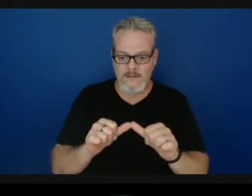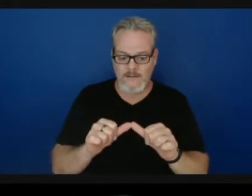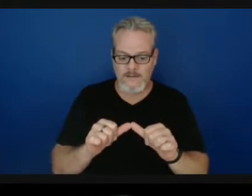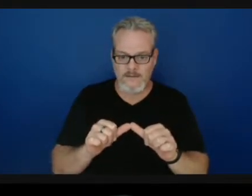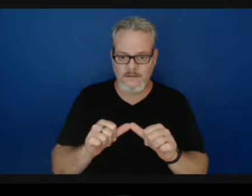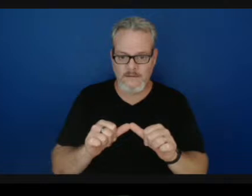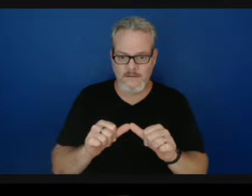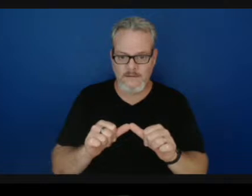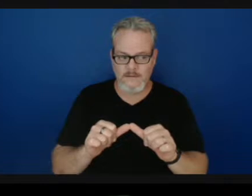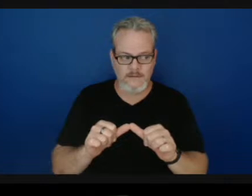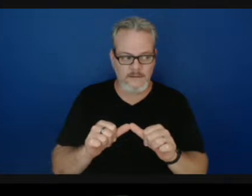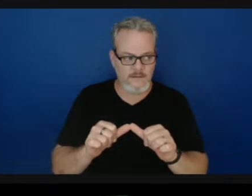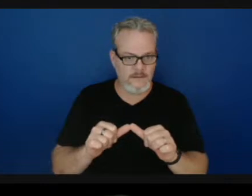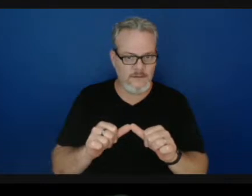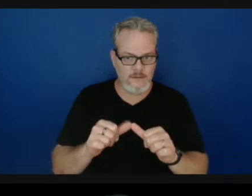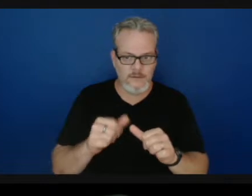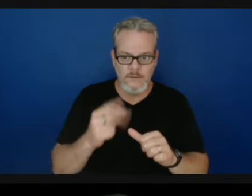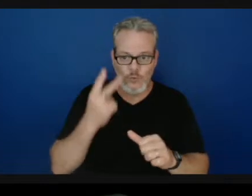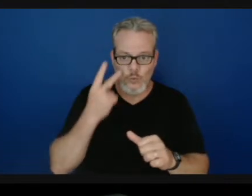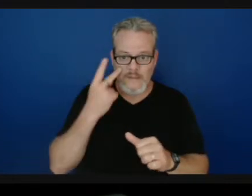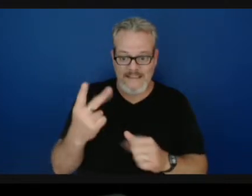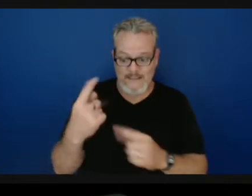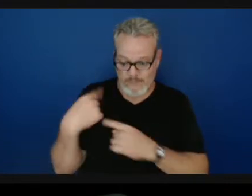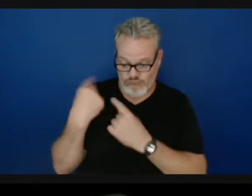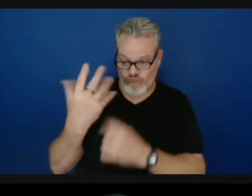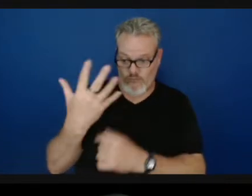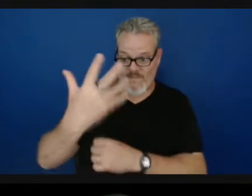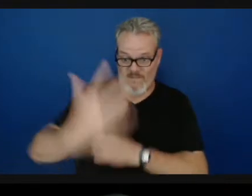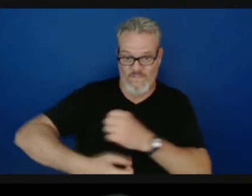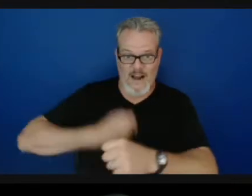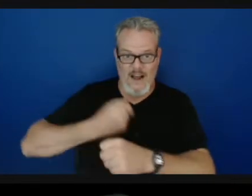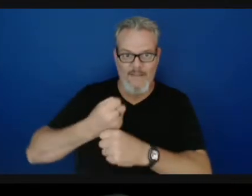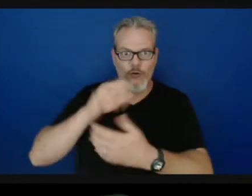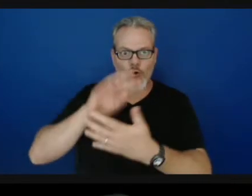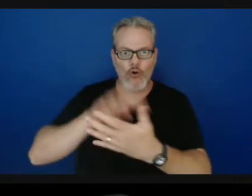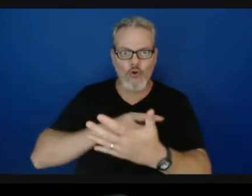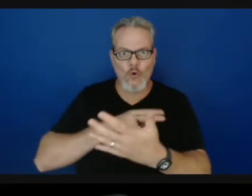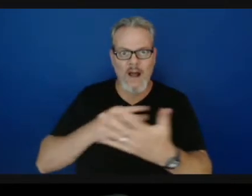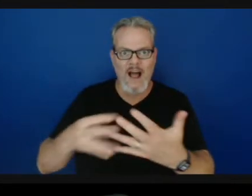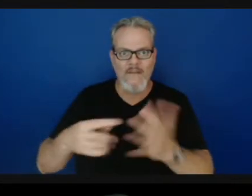as we've shown in that 5-year graph, has been showing more and more earthquakes every week, every month. And